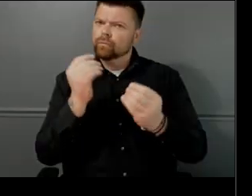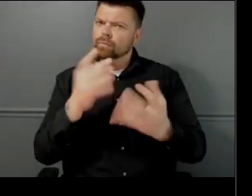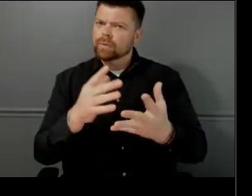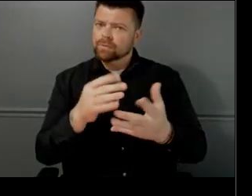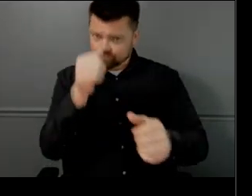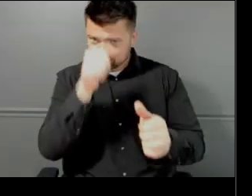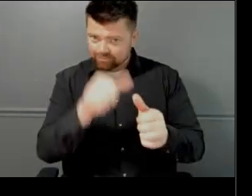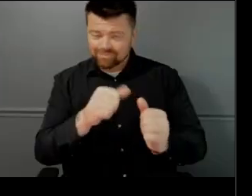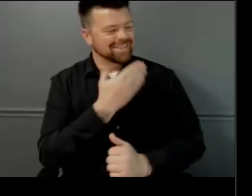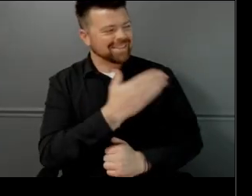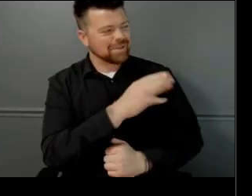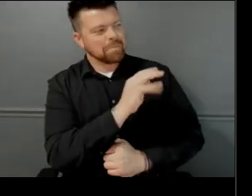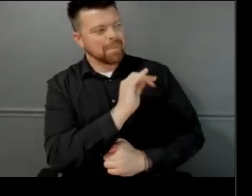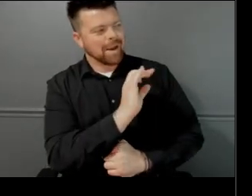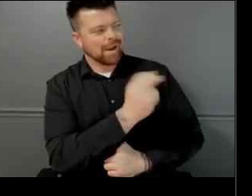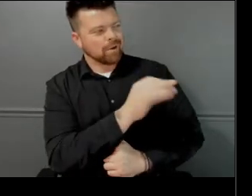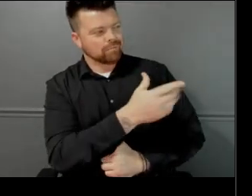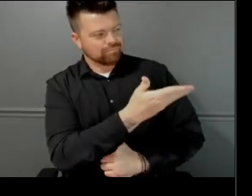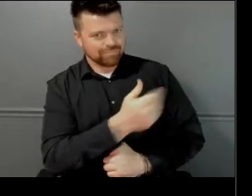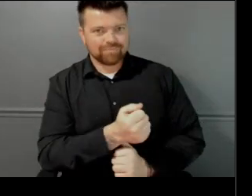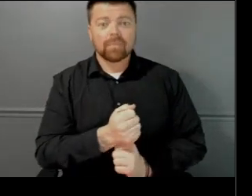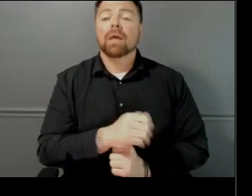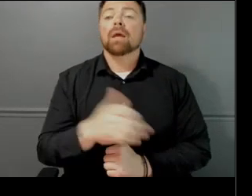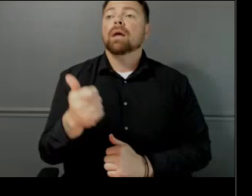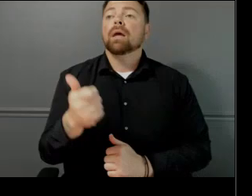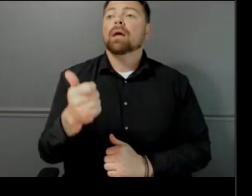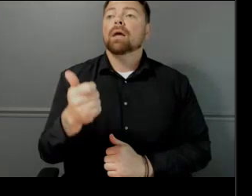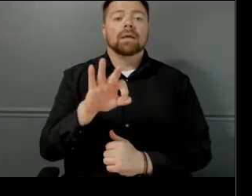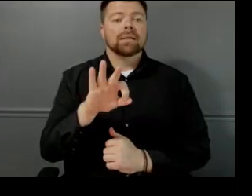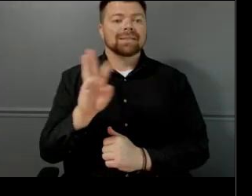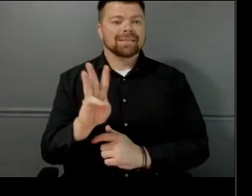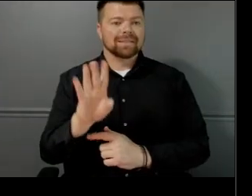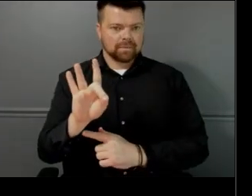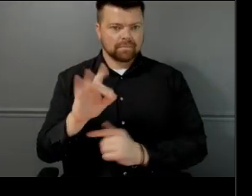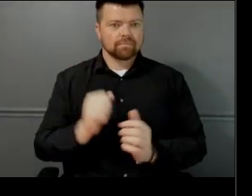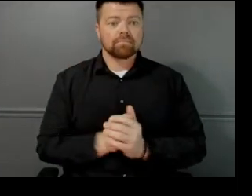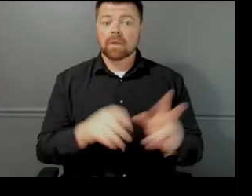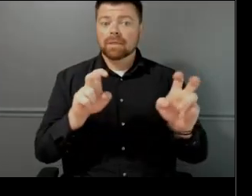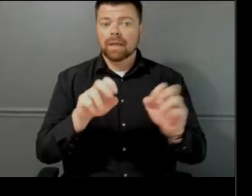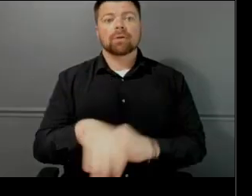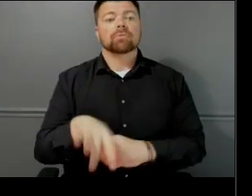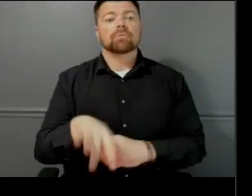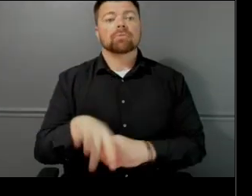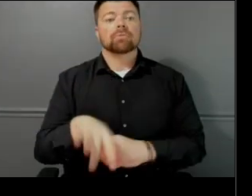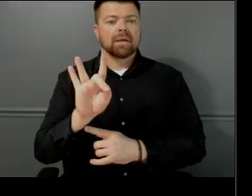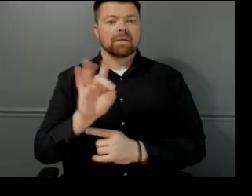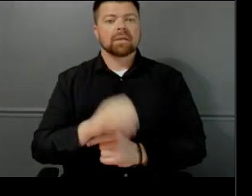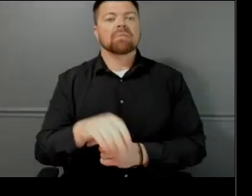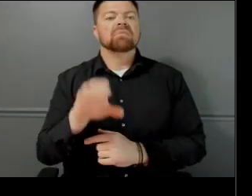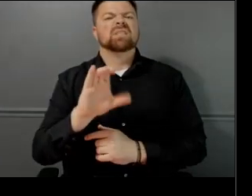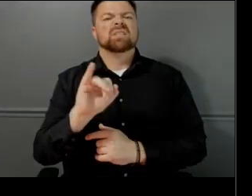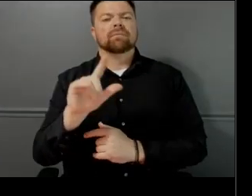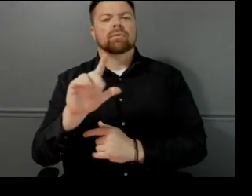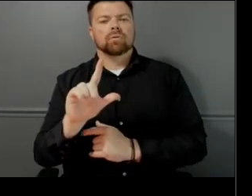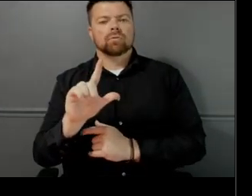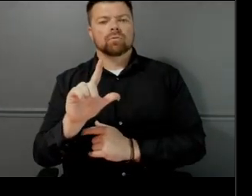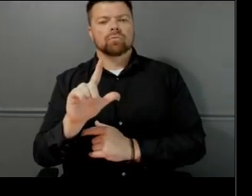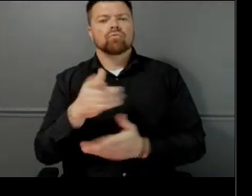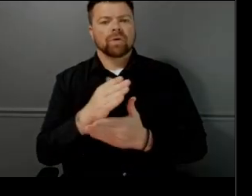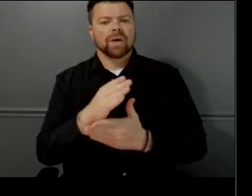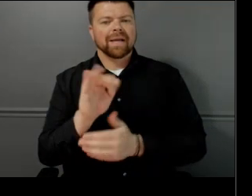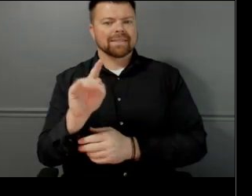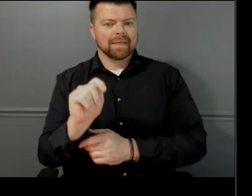Thank you, Michael. In 1968, Title VIII of the Civil Rights Act was